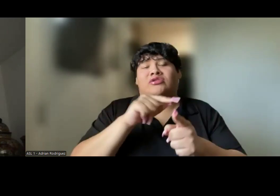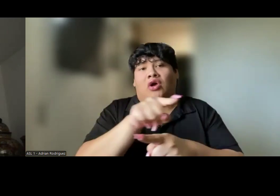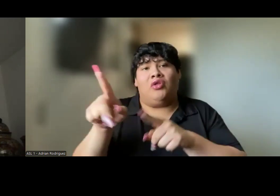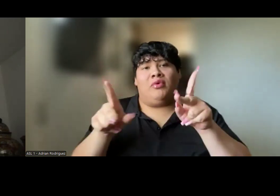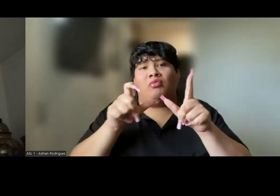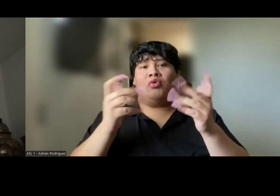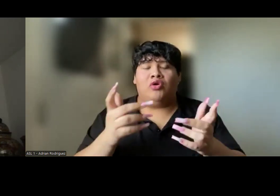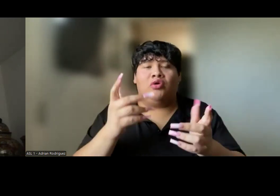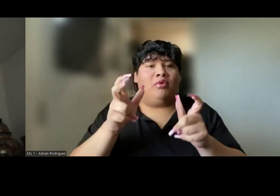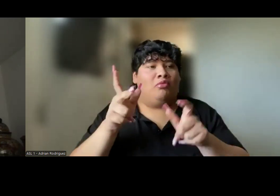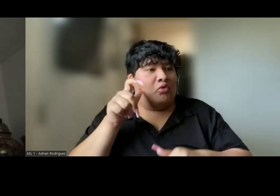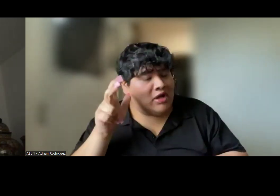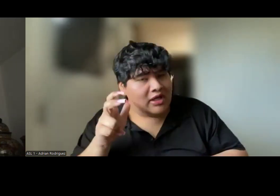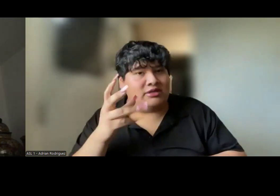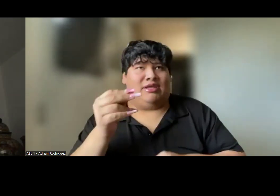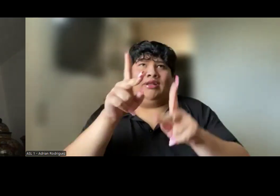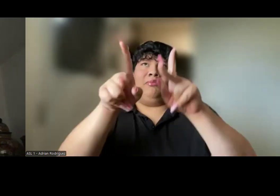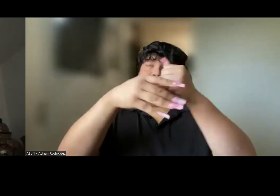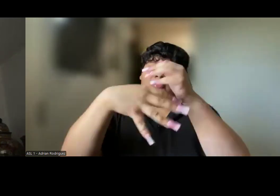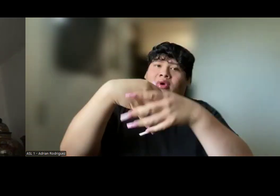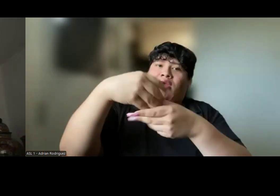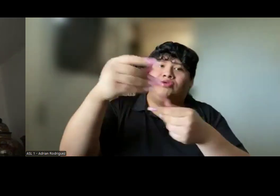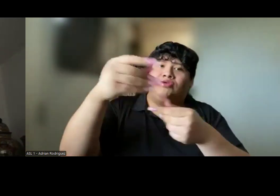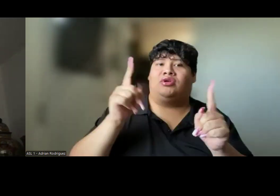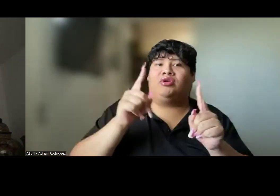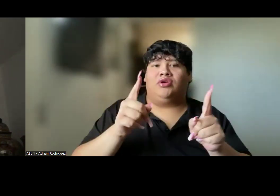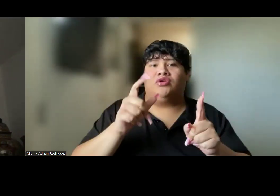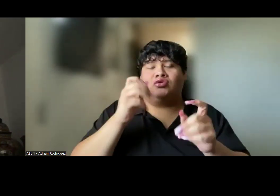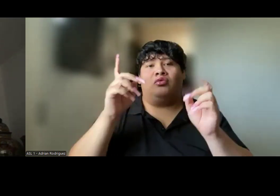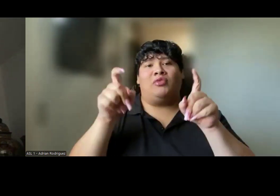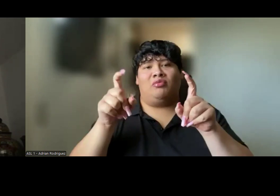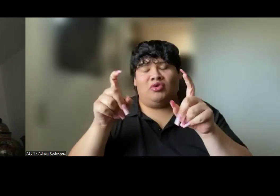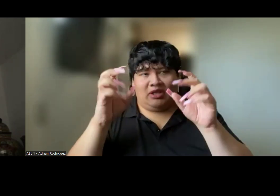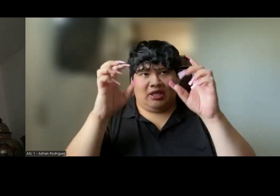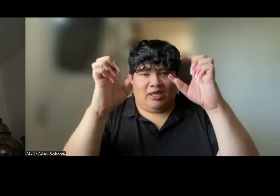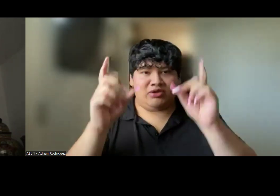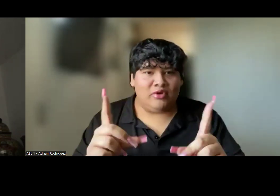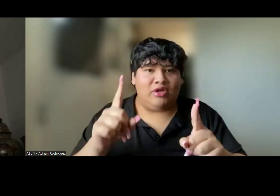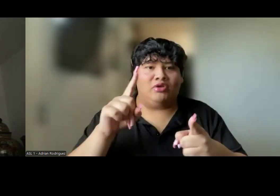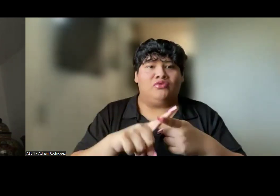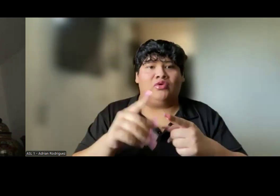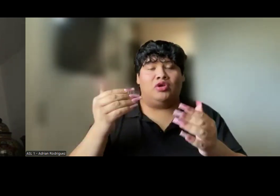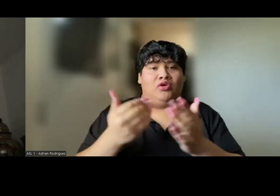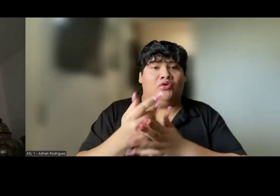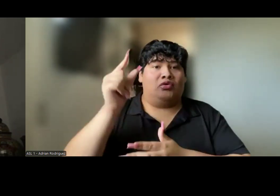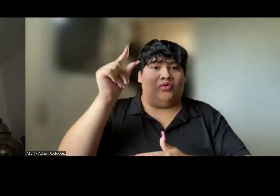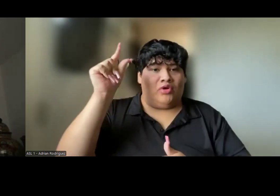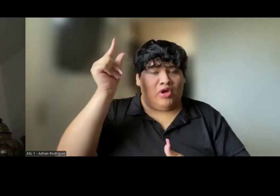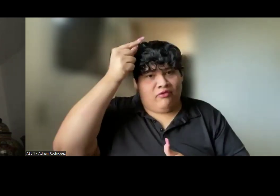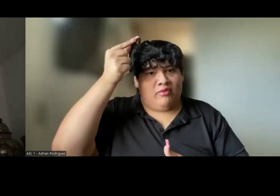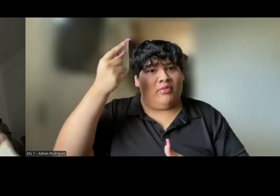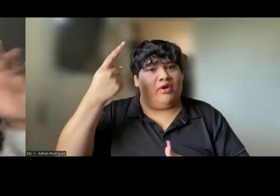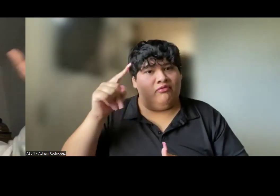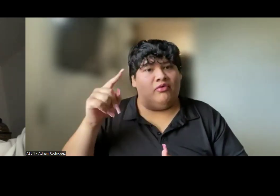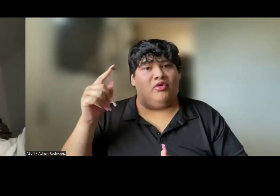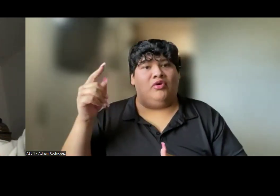listening and the public to really educate the incoming governor. Governor always says he's like a milk